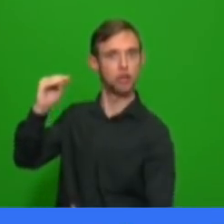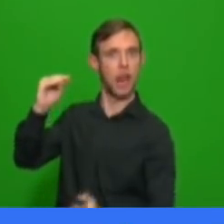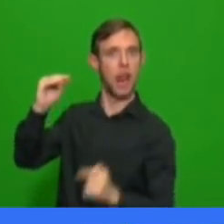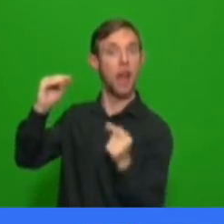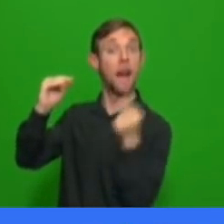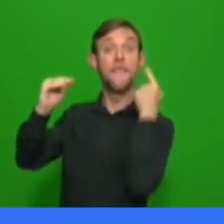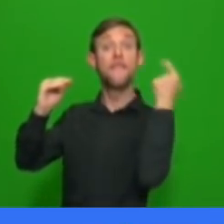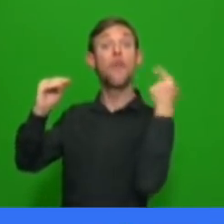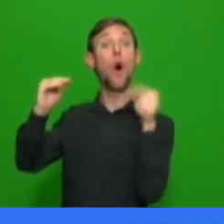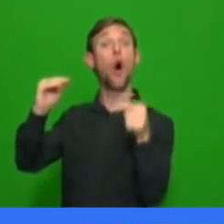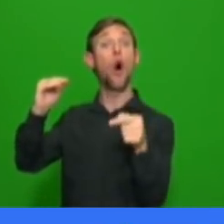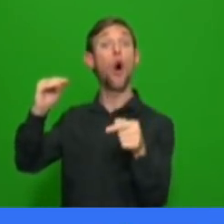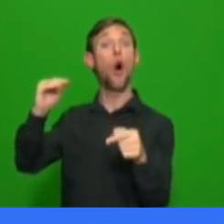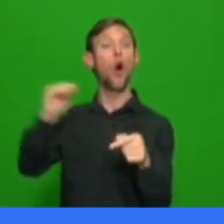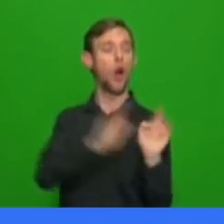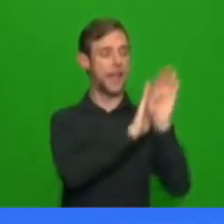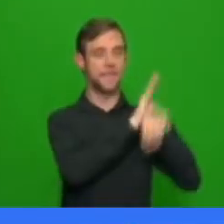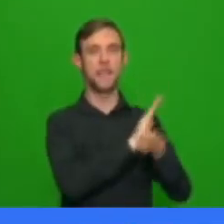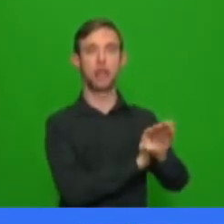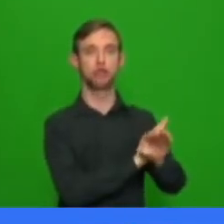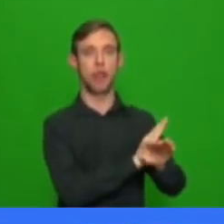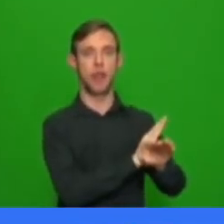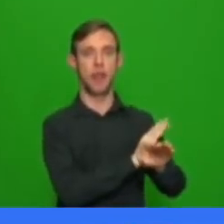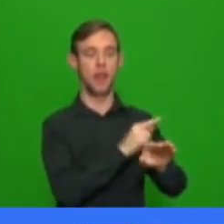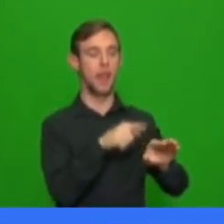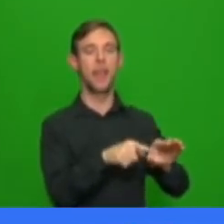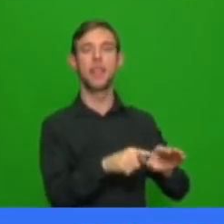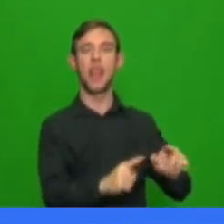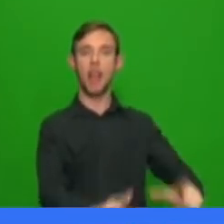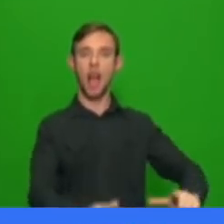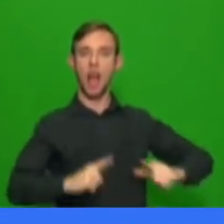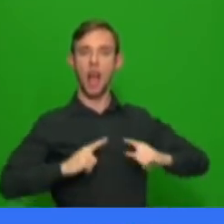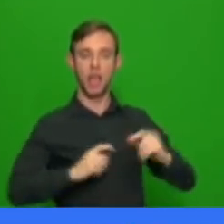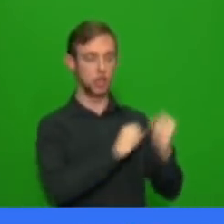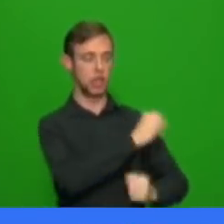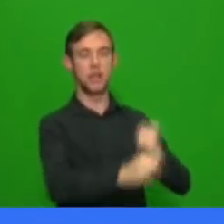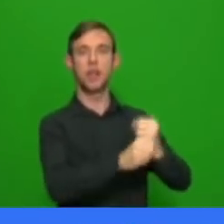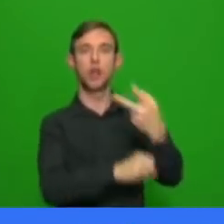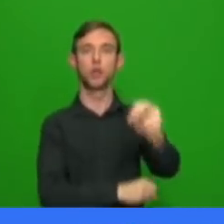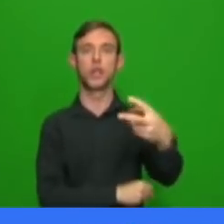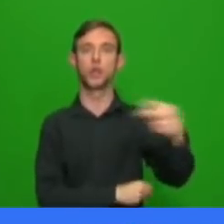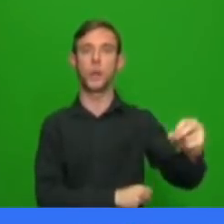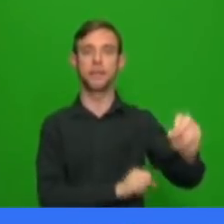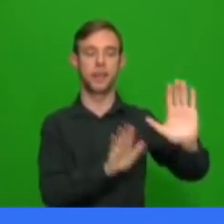rate in the first quarter of 2020.